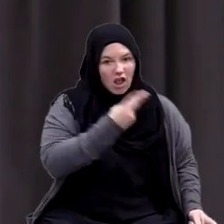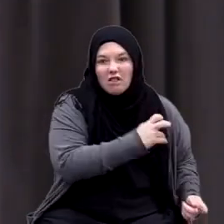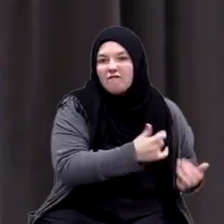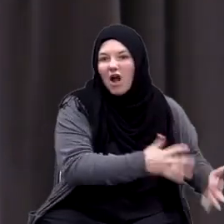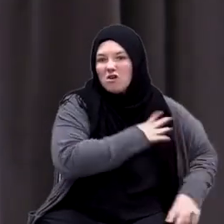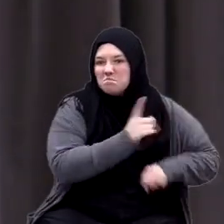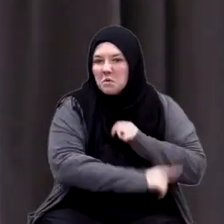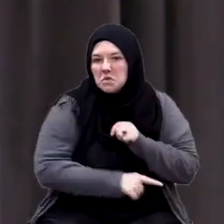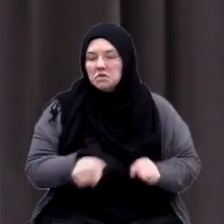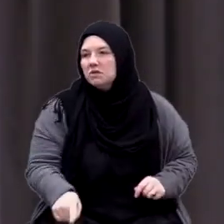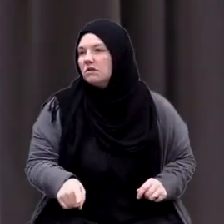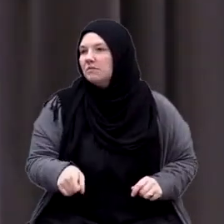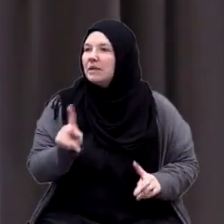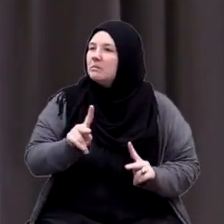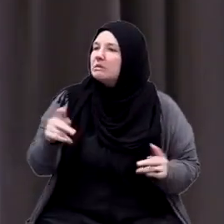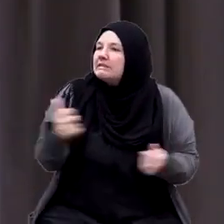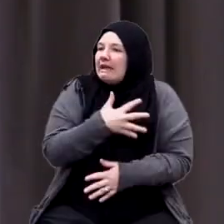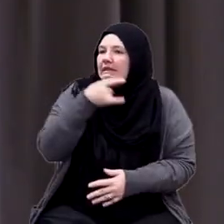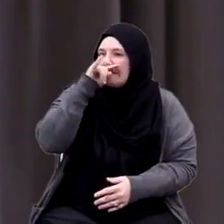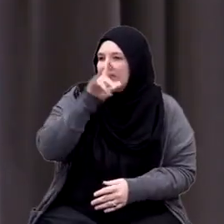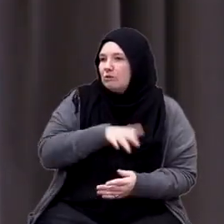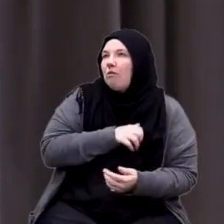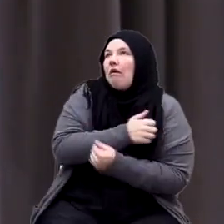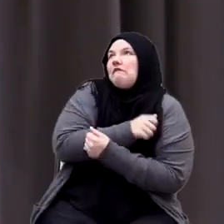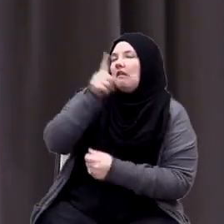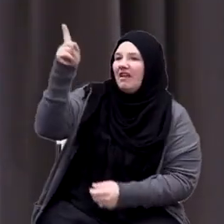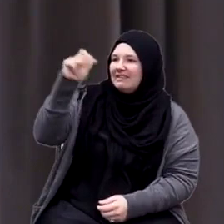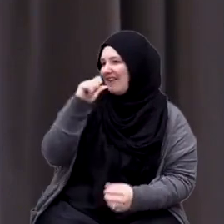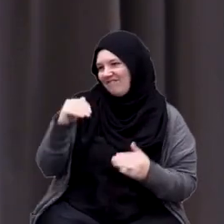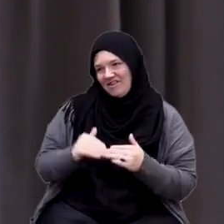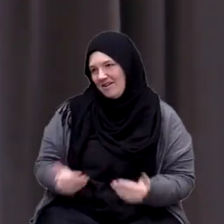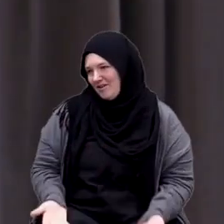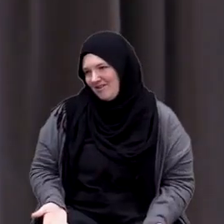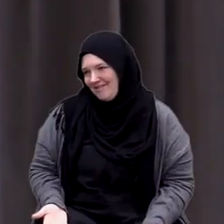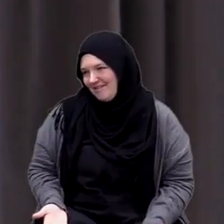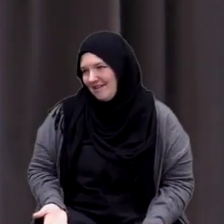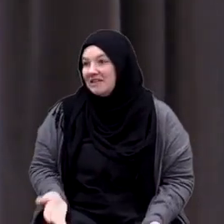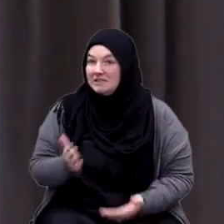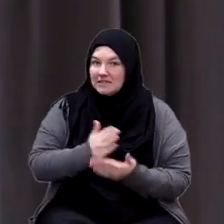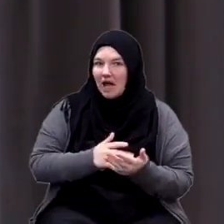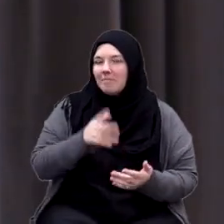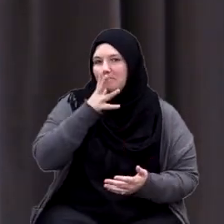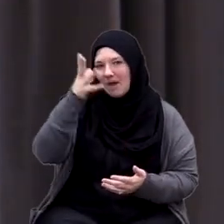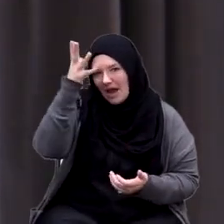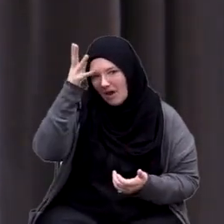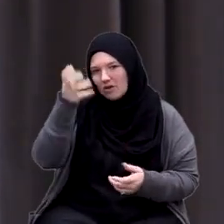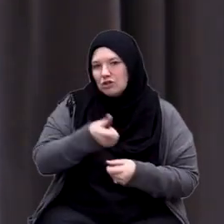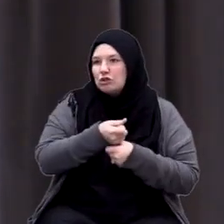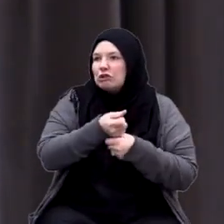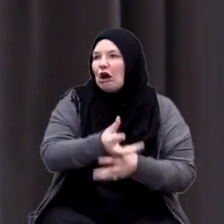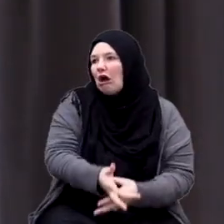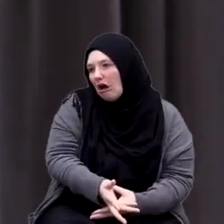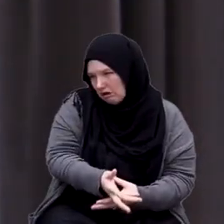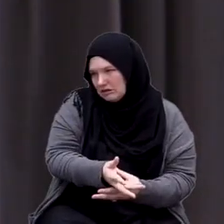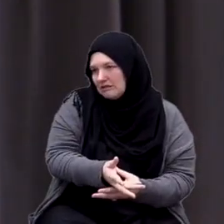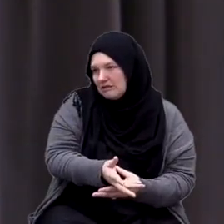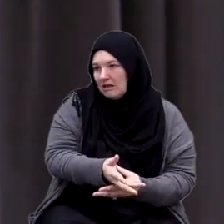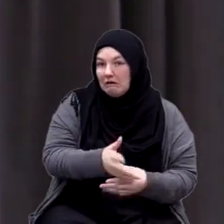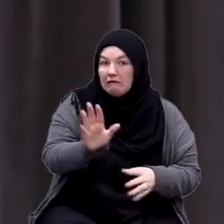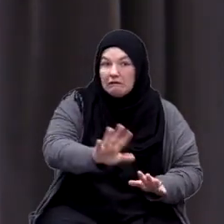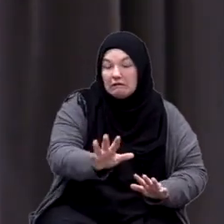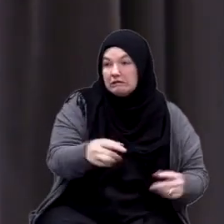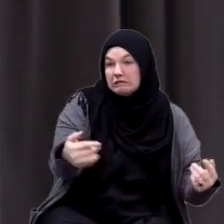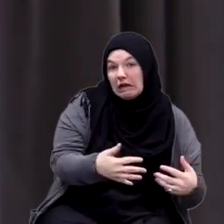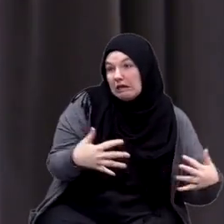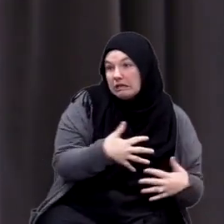haram. Nor is it fair that some on the other side go to the other extreme,